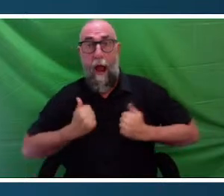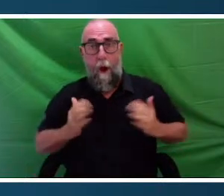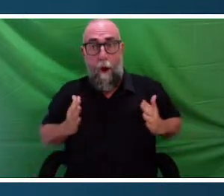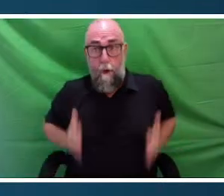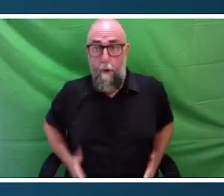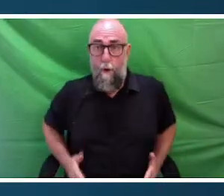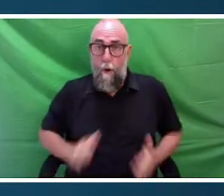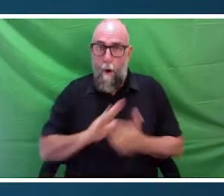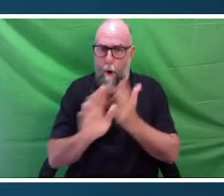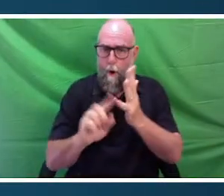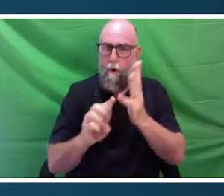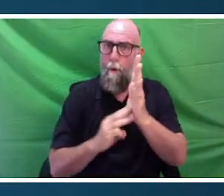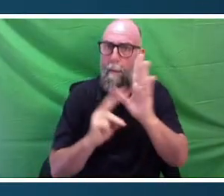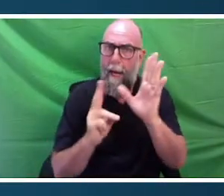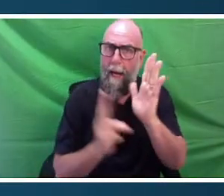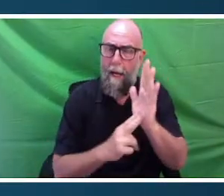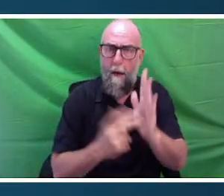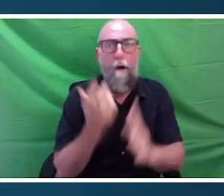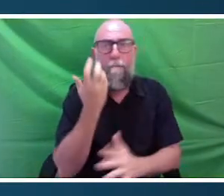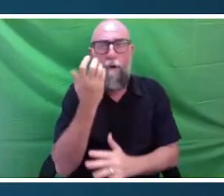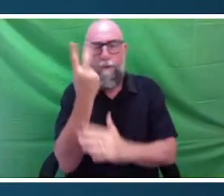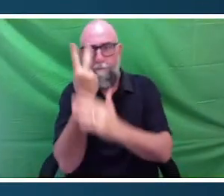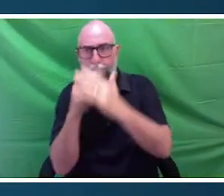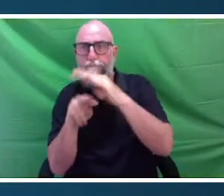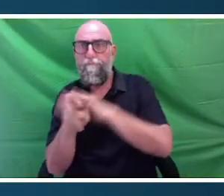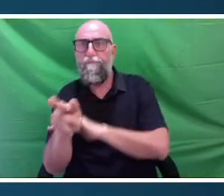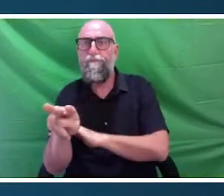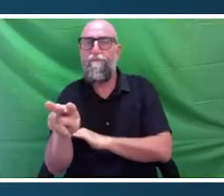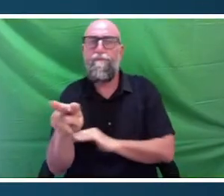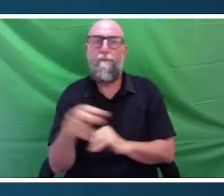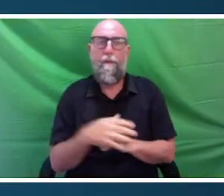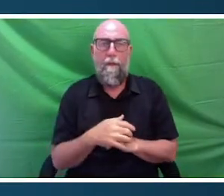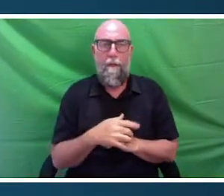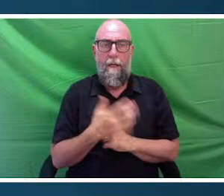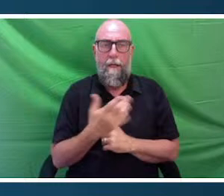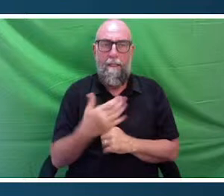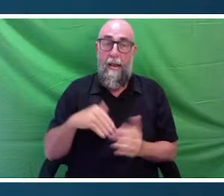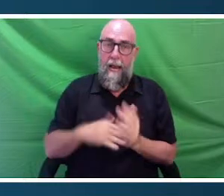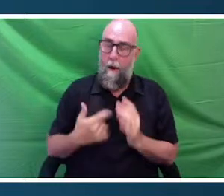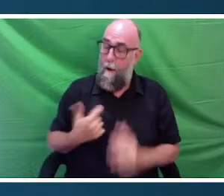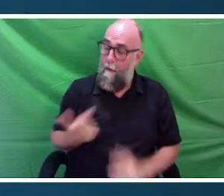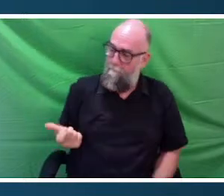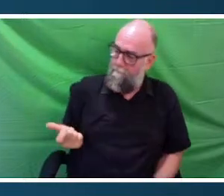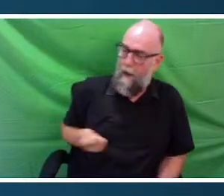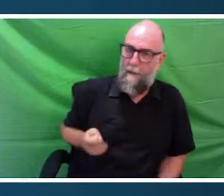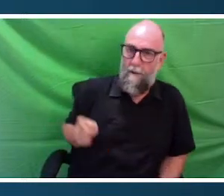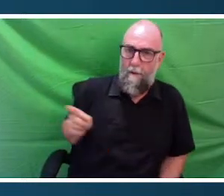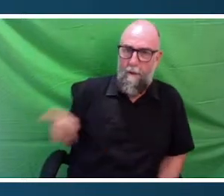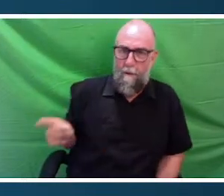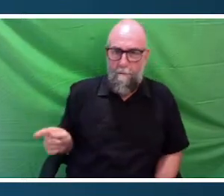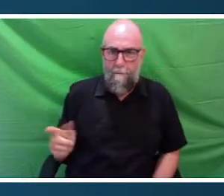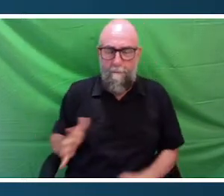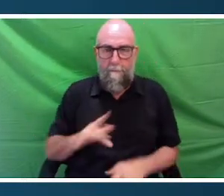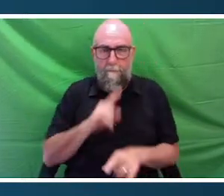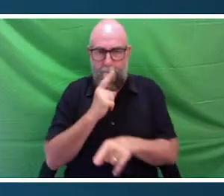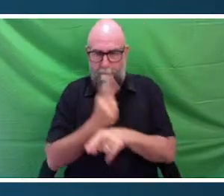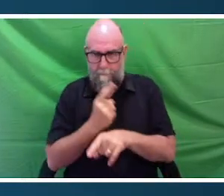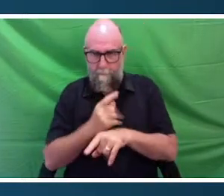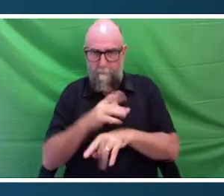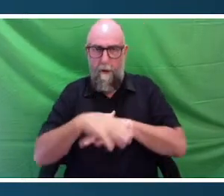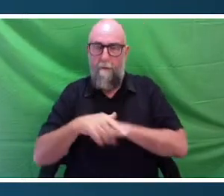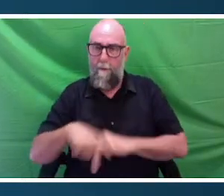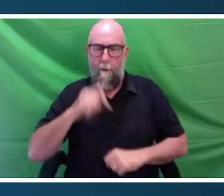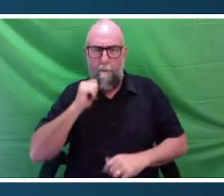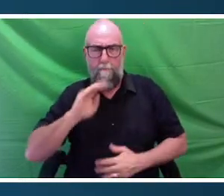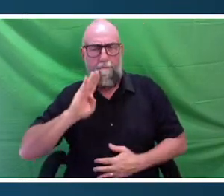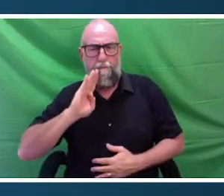I now invite her to give her address, which is entitled Disentangling Localisation, an Imperative